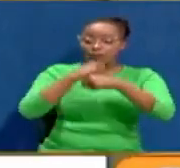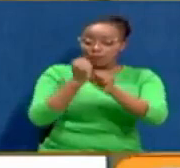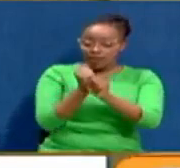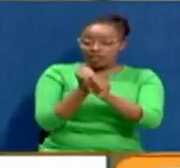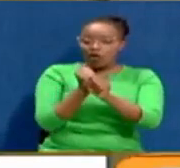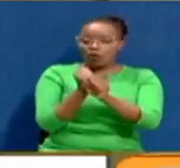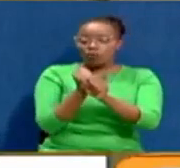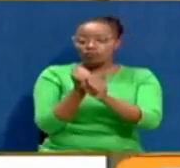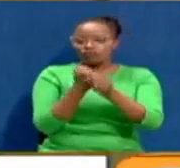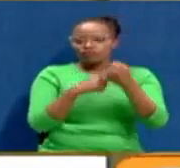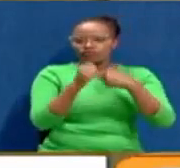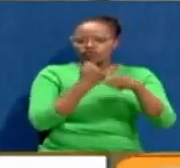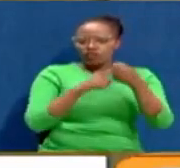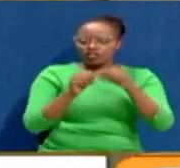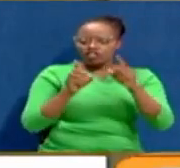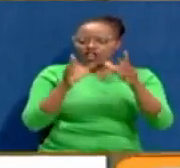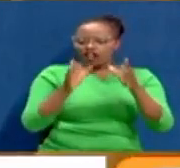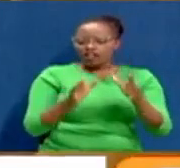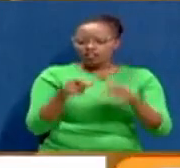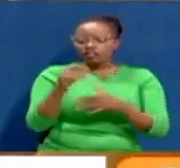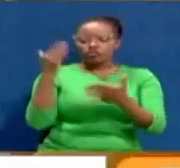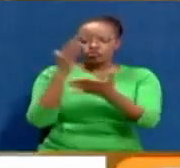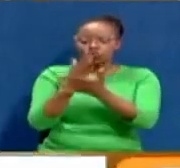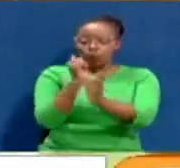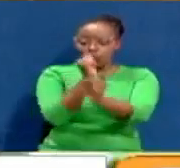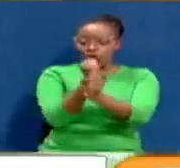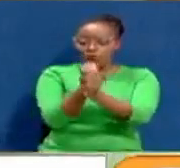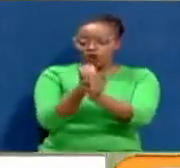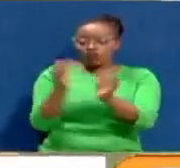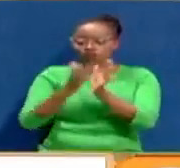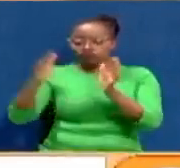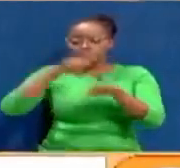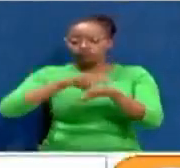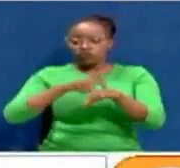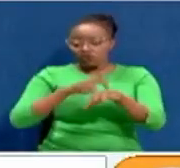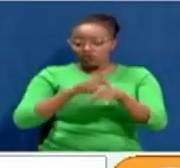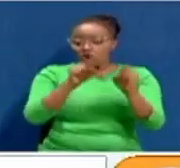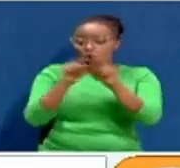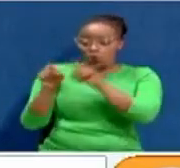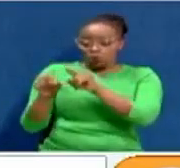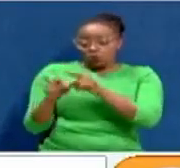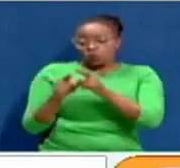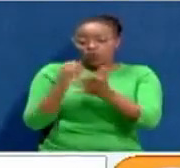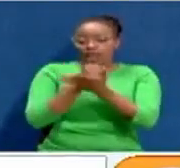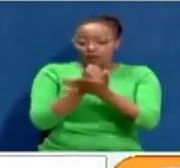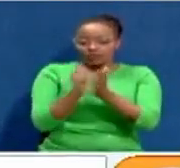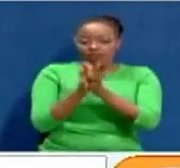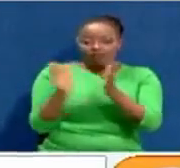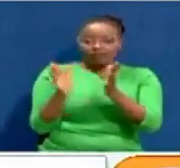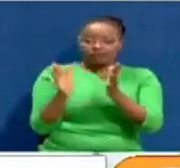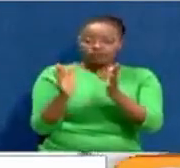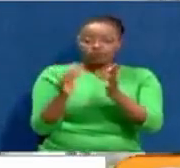fisa mkumu tendaji Jonah Manjari kusitishwa kazi kwa muda, ukaguzi wa maesabu na uchunguzi ukiendelea.